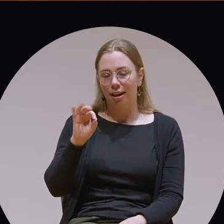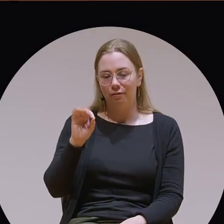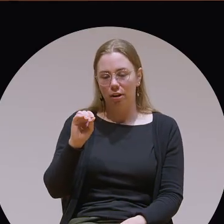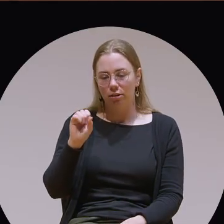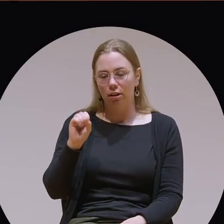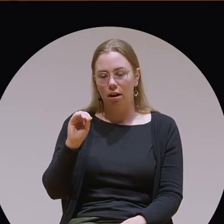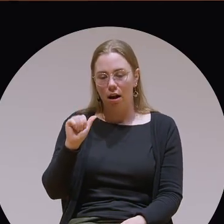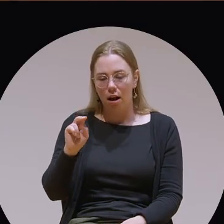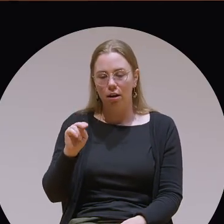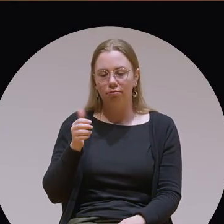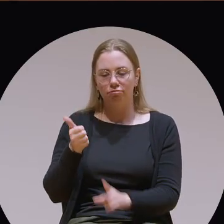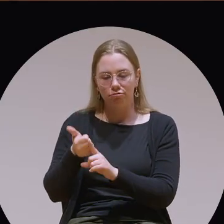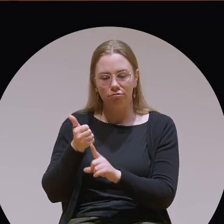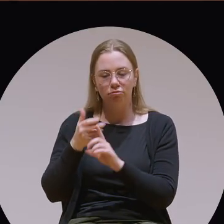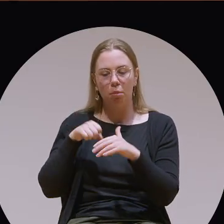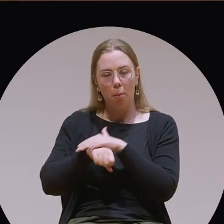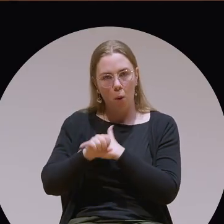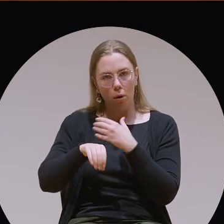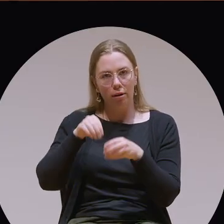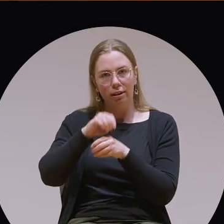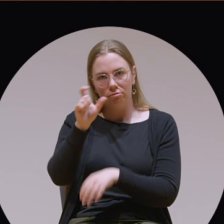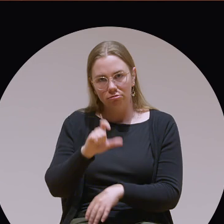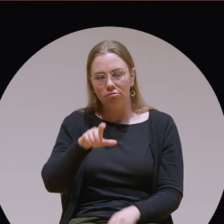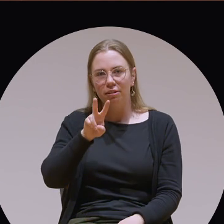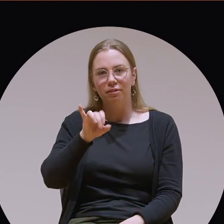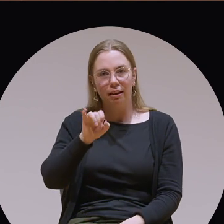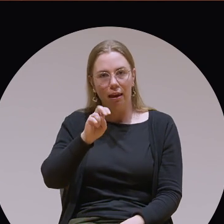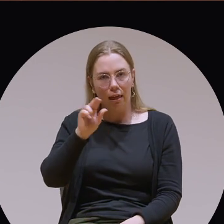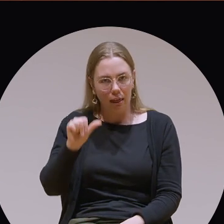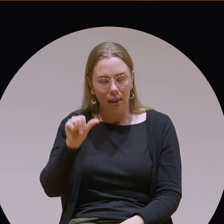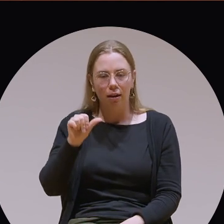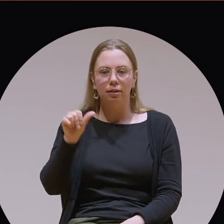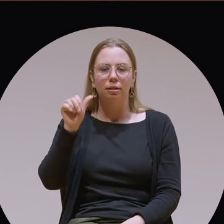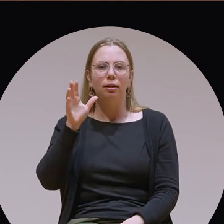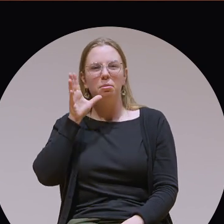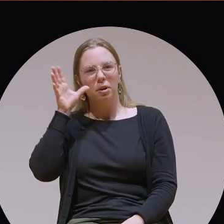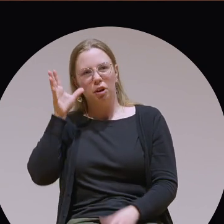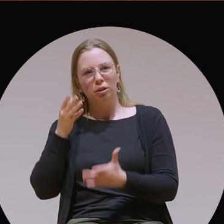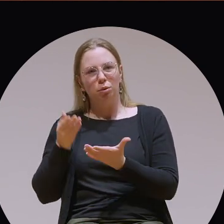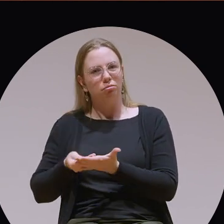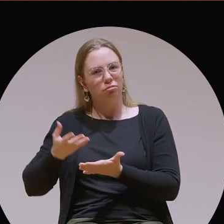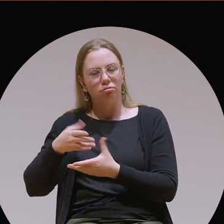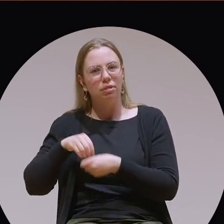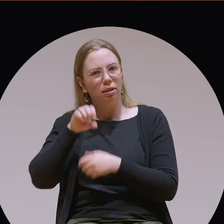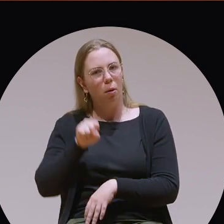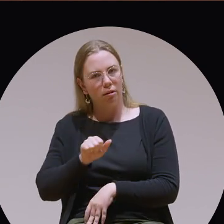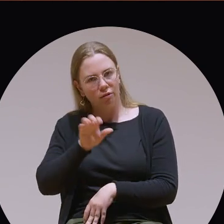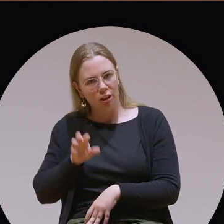was born in Vienna to parents who'd made their money in Kimberley in South Africa, a Jewish family.